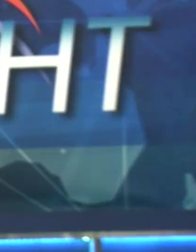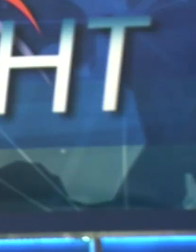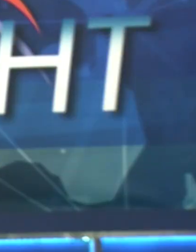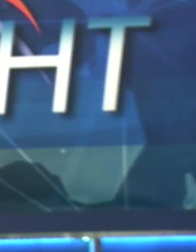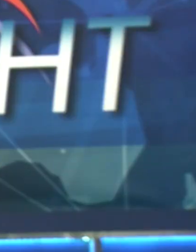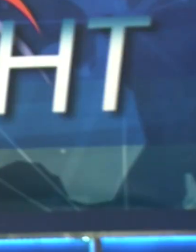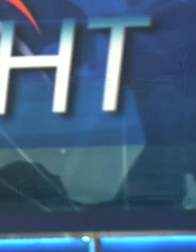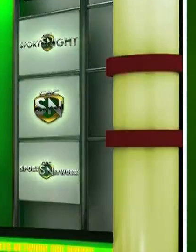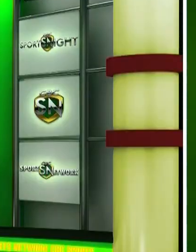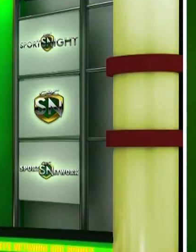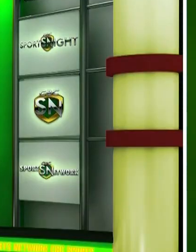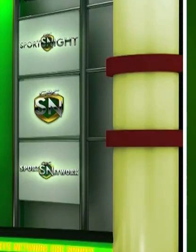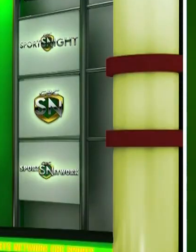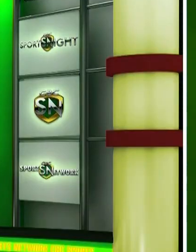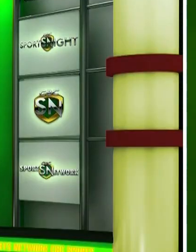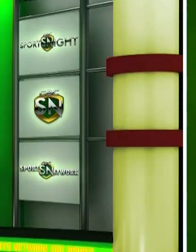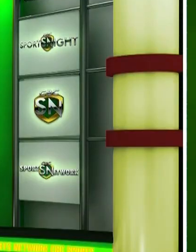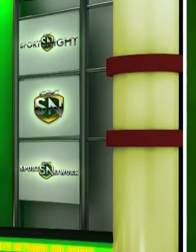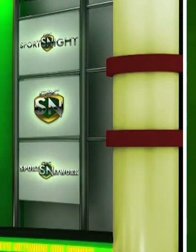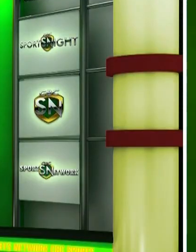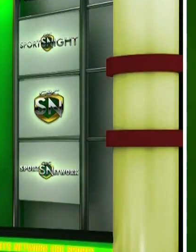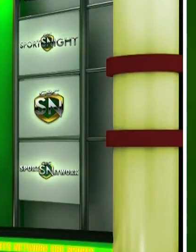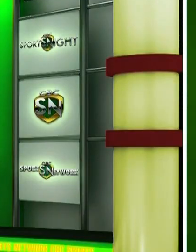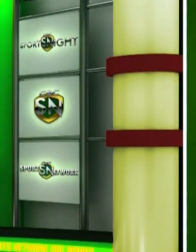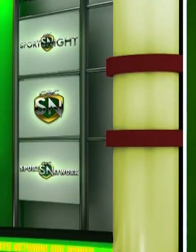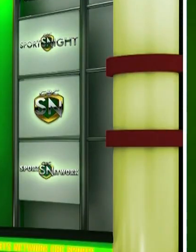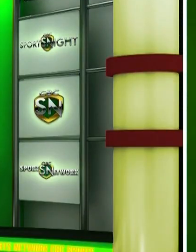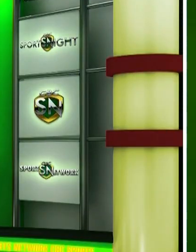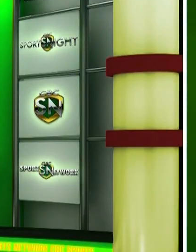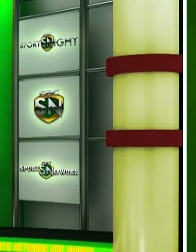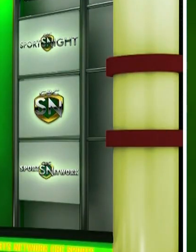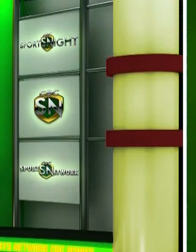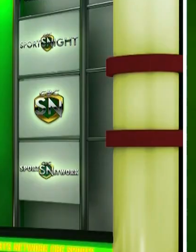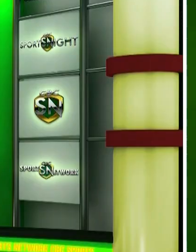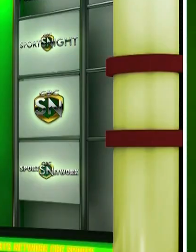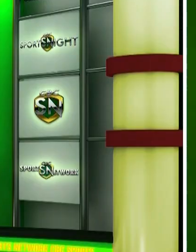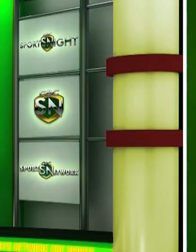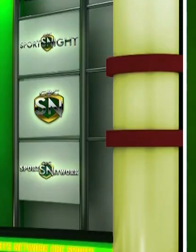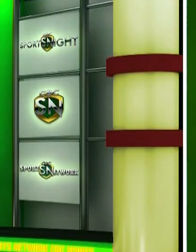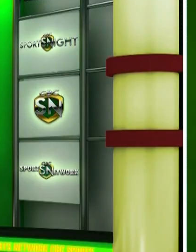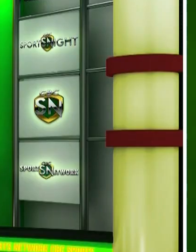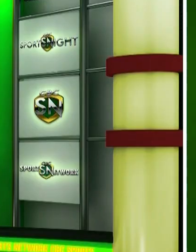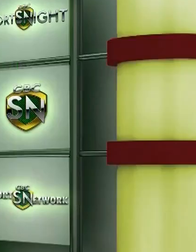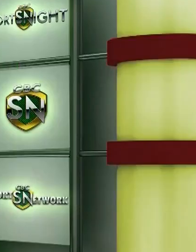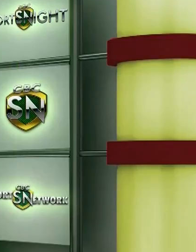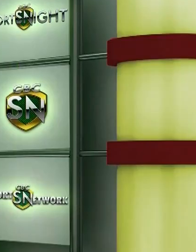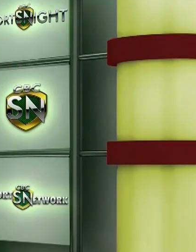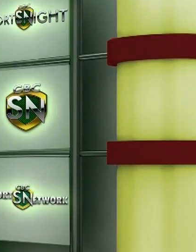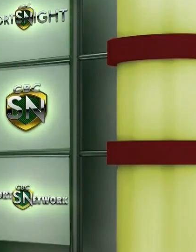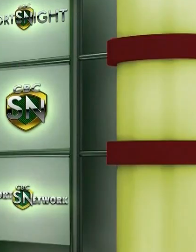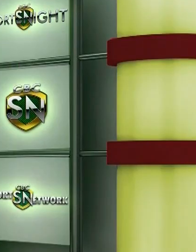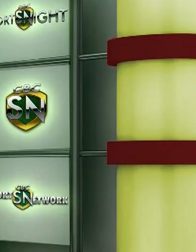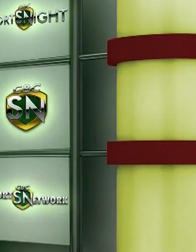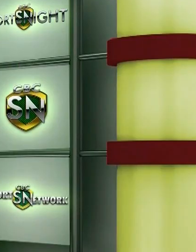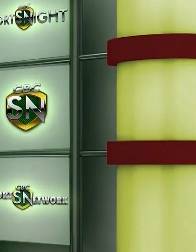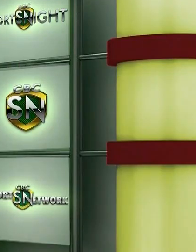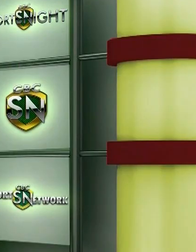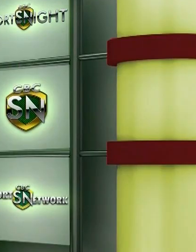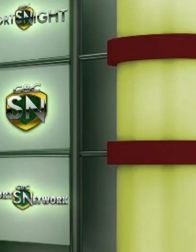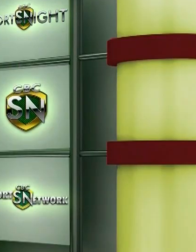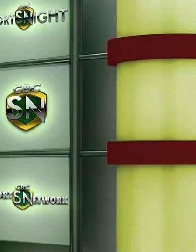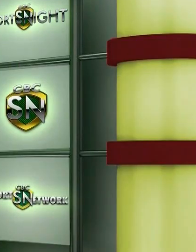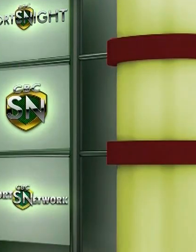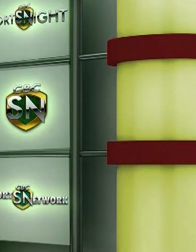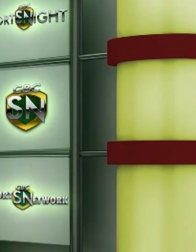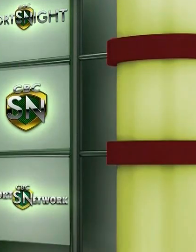Let's head back over to the sports studio where Damien is standing by with the second half in sports. Damien? Yeah, thanks so much, Lisa. Well, the 41st Barbados